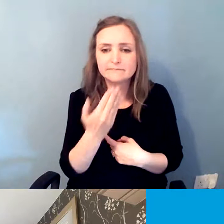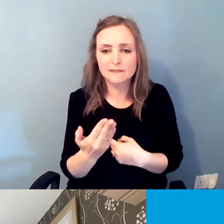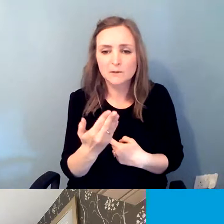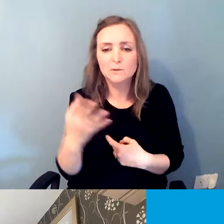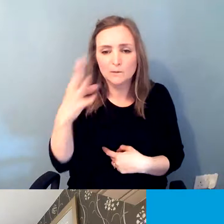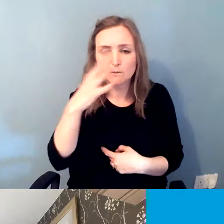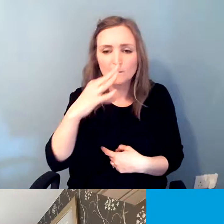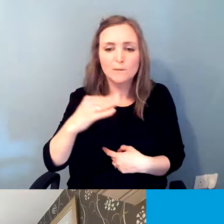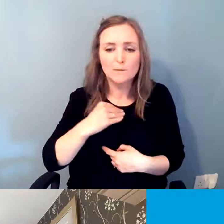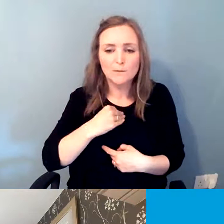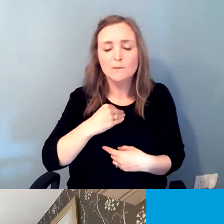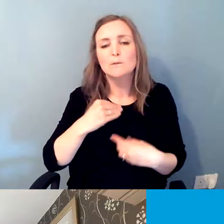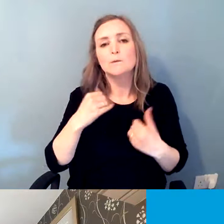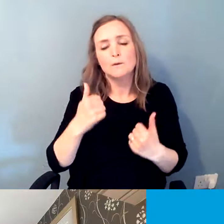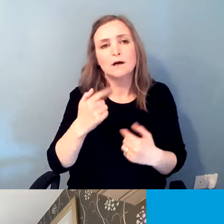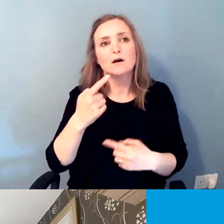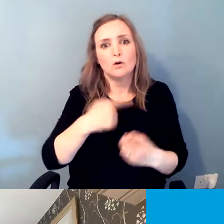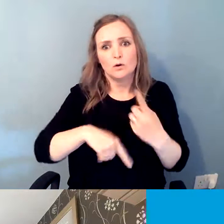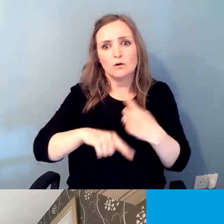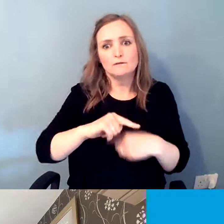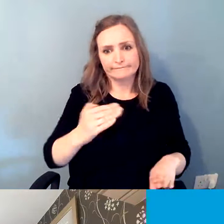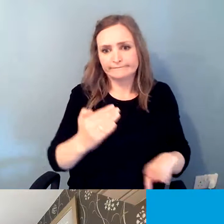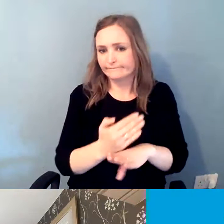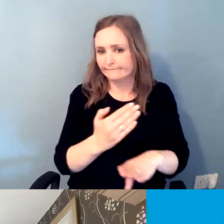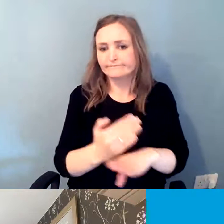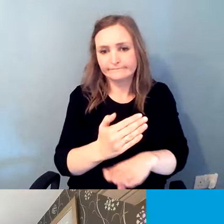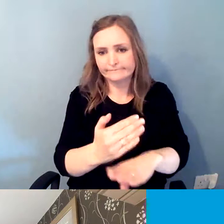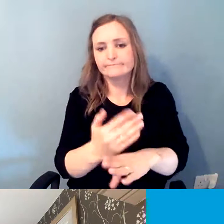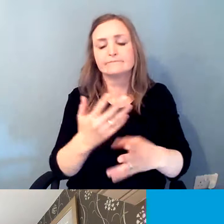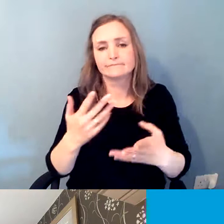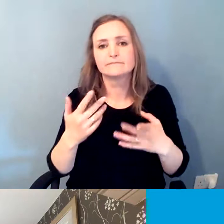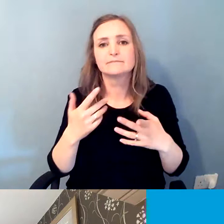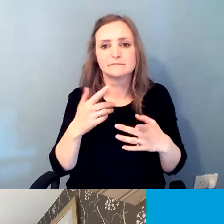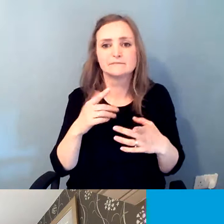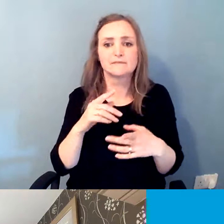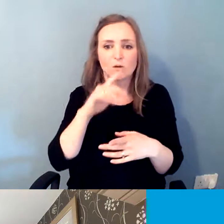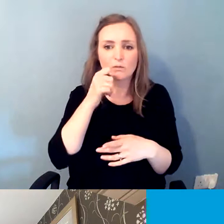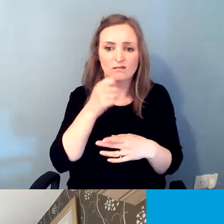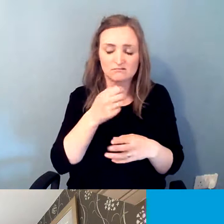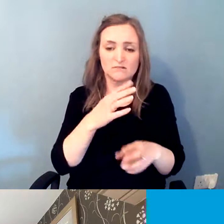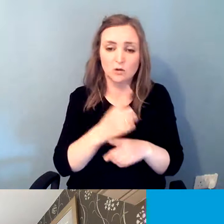are actively considering, and something I think we can pick up on at a future session.